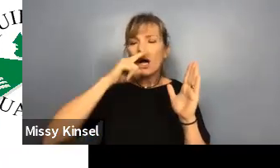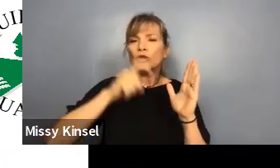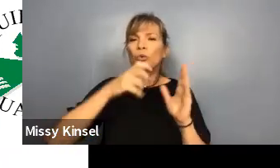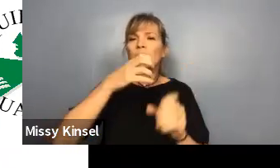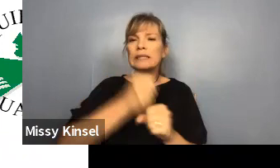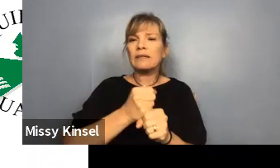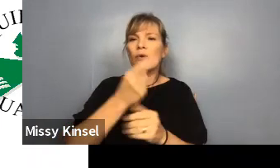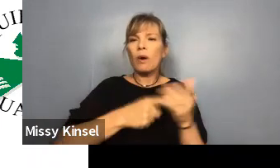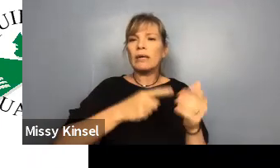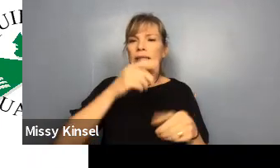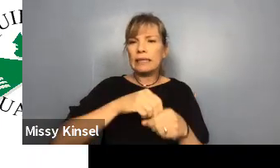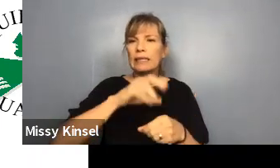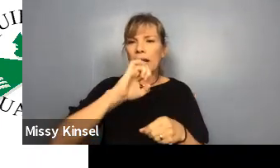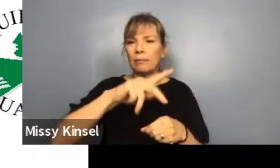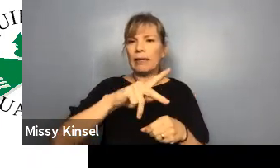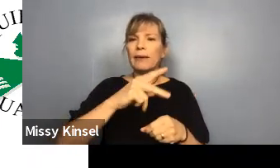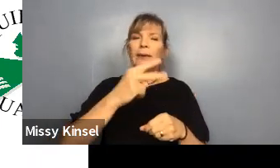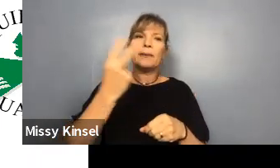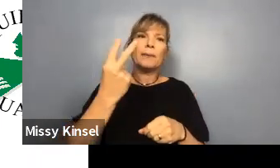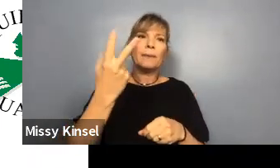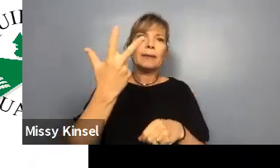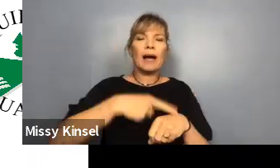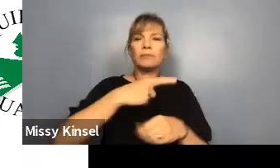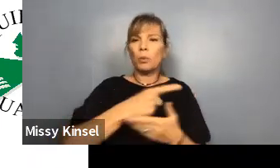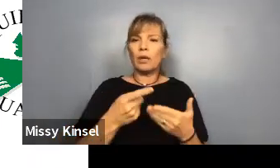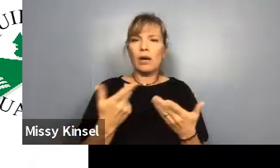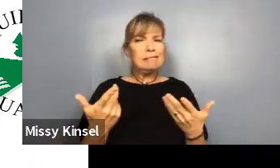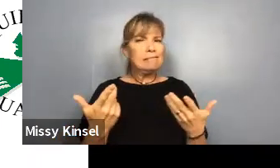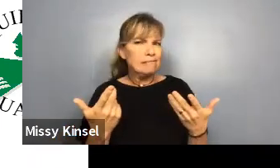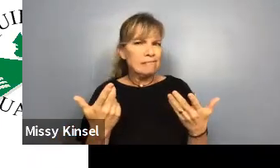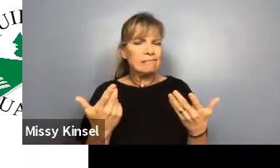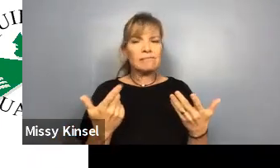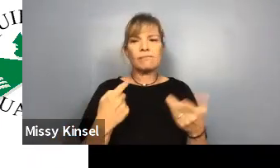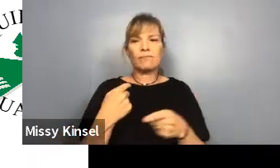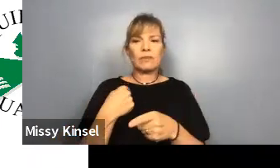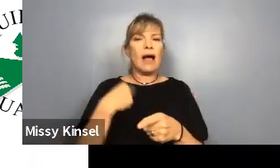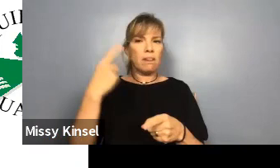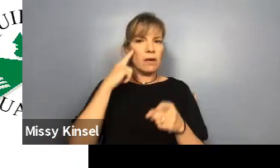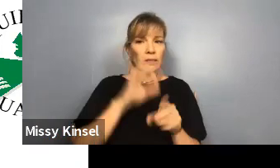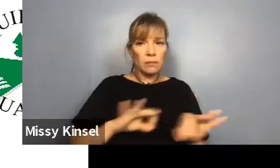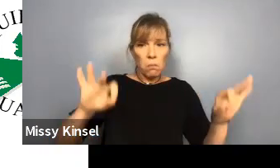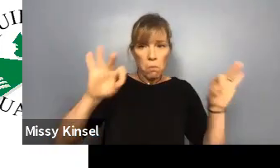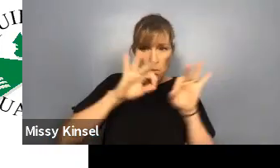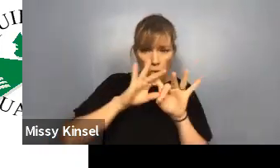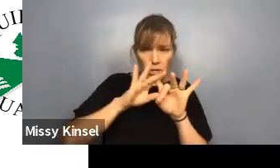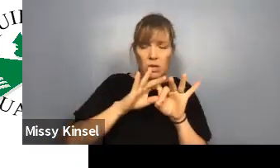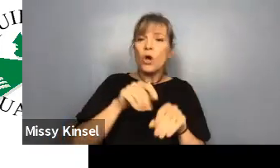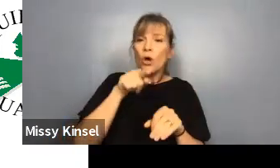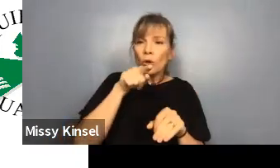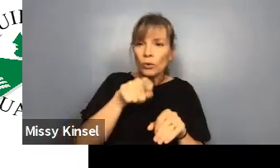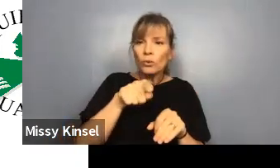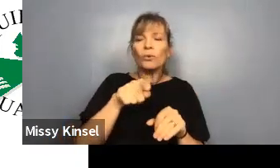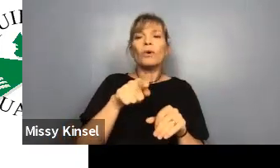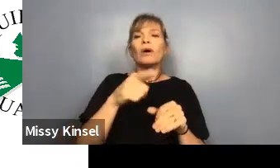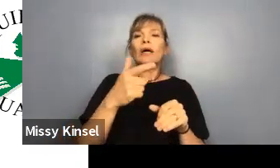what's in their IEP about 2 or 3 times a week. I think so it's important to know that everybody's remote